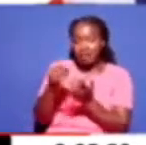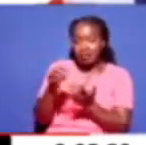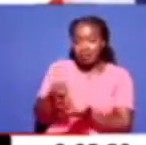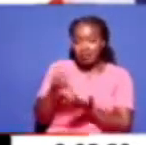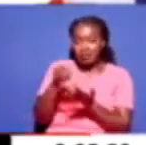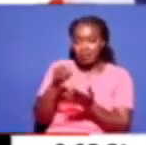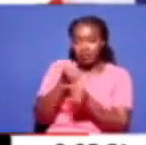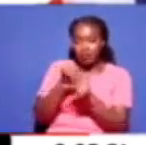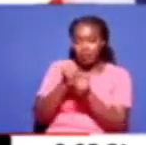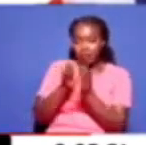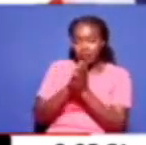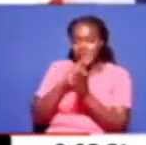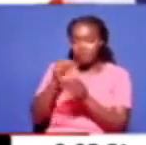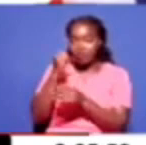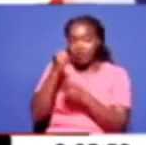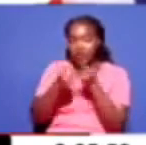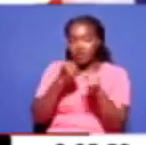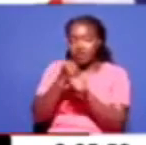for 5 years.